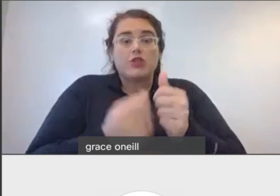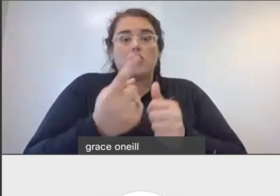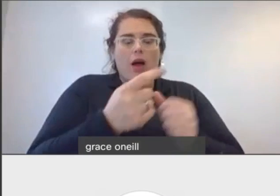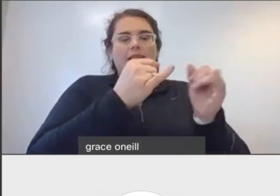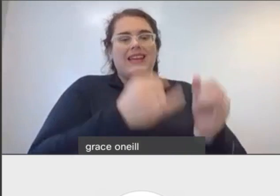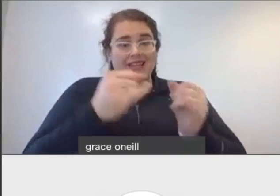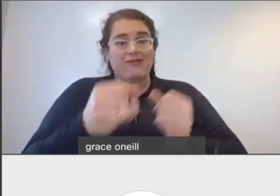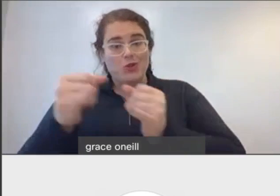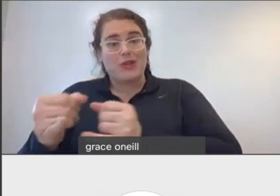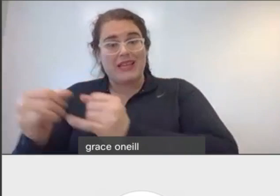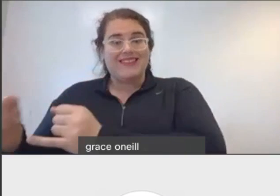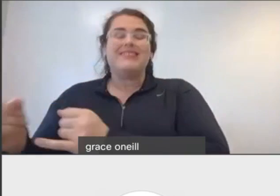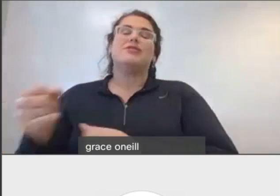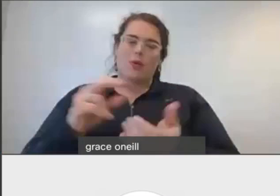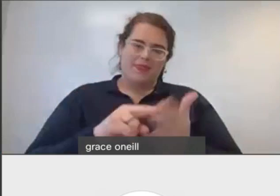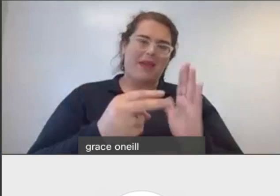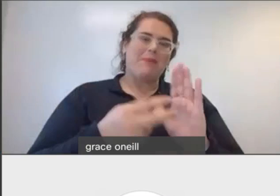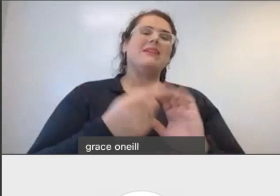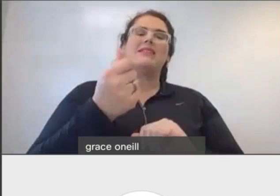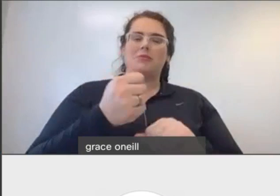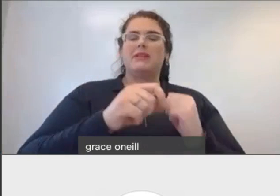it is taking some time.